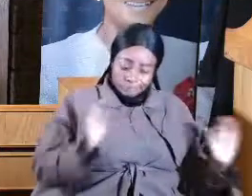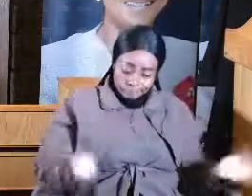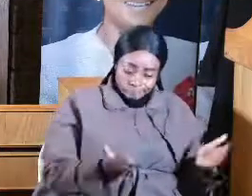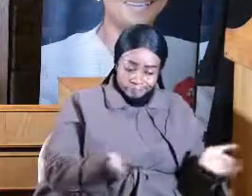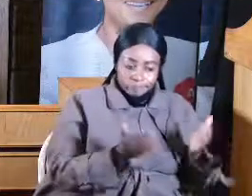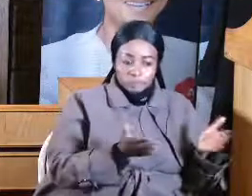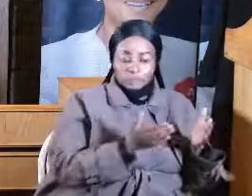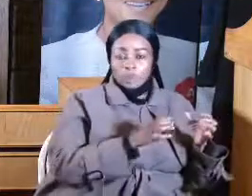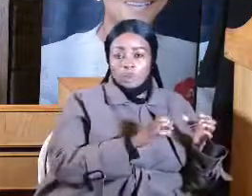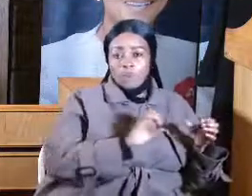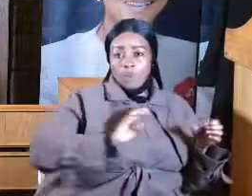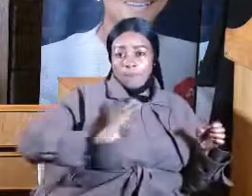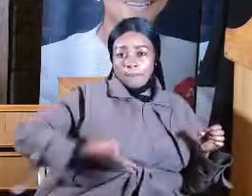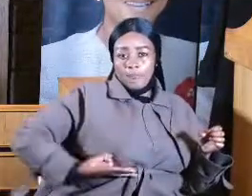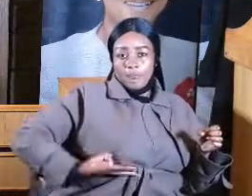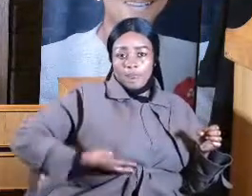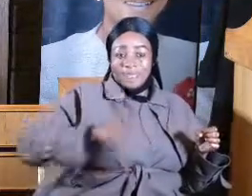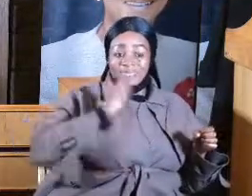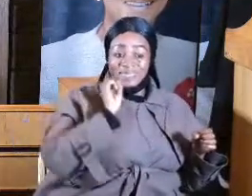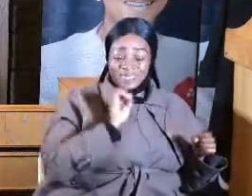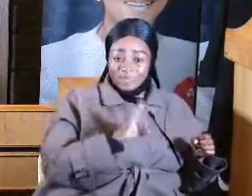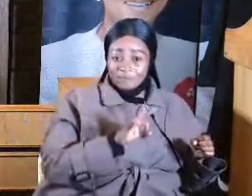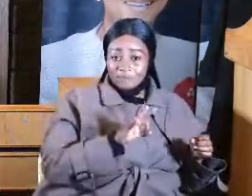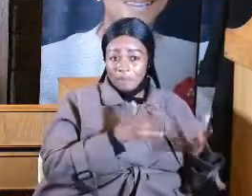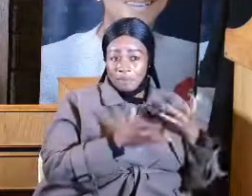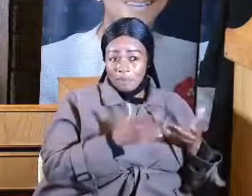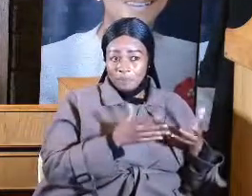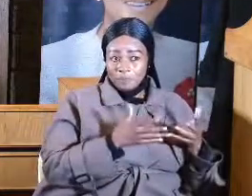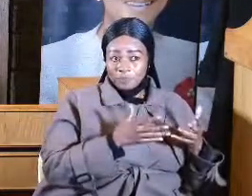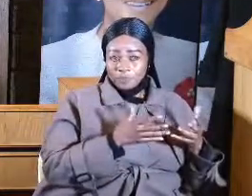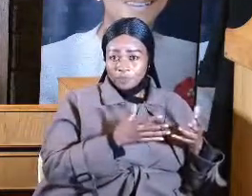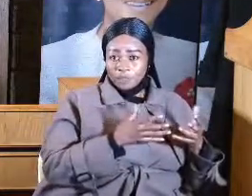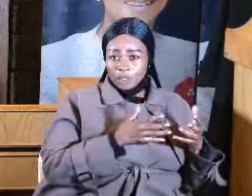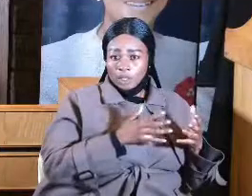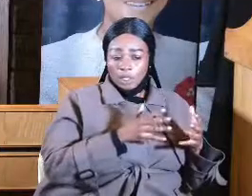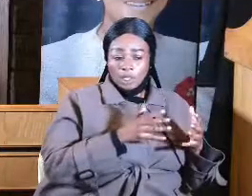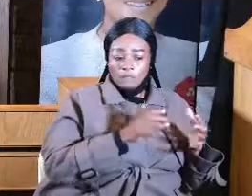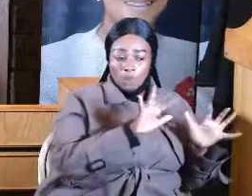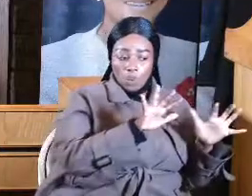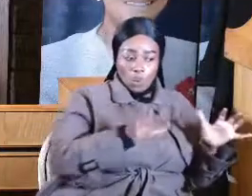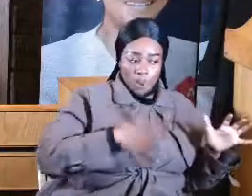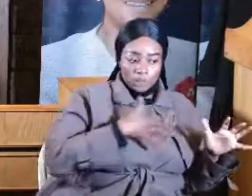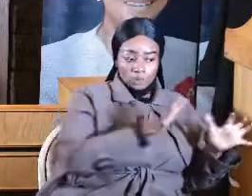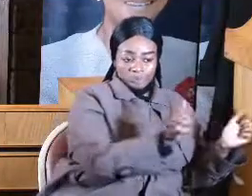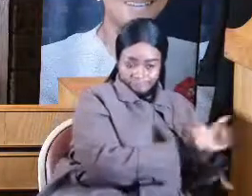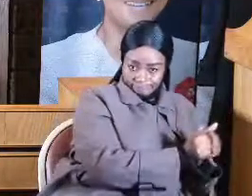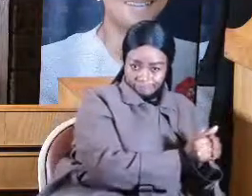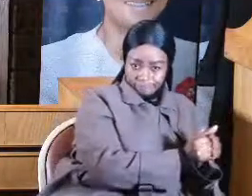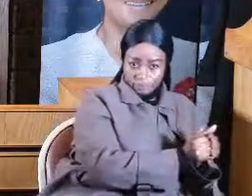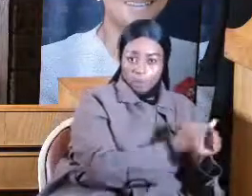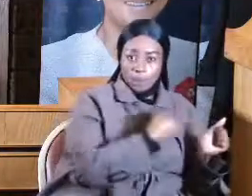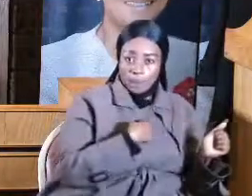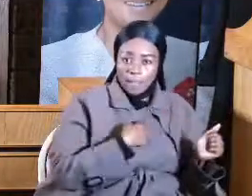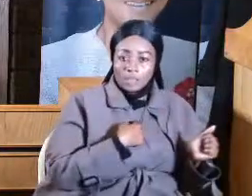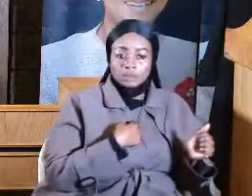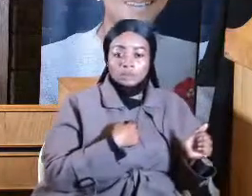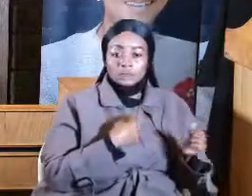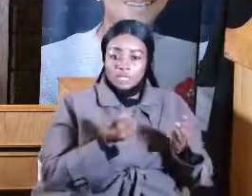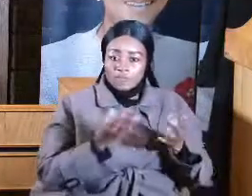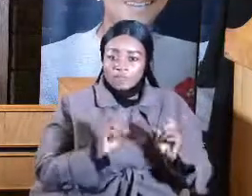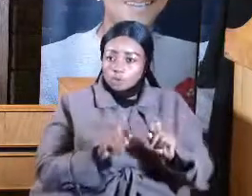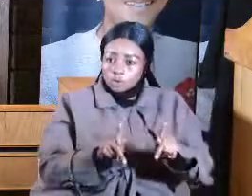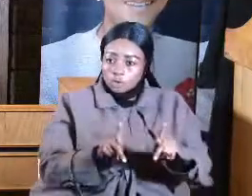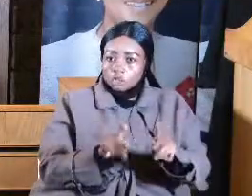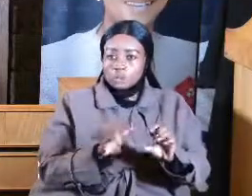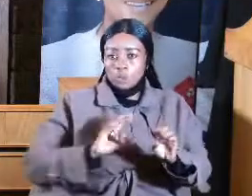women is to say, if there is anything that needs the cooperatives, let us go to the women. We have issues of